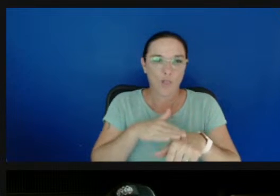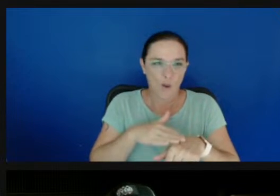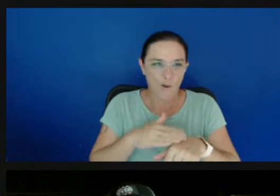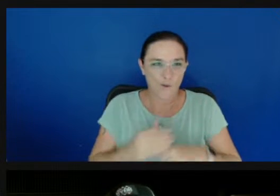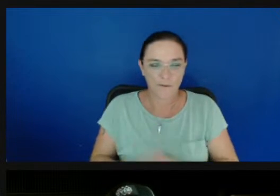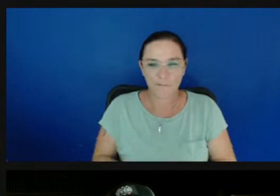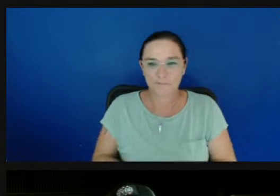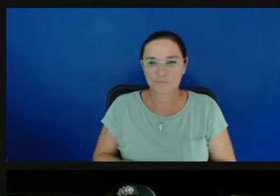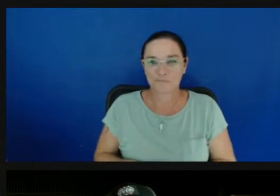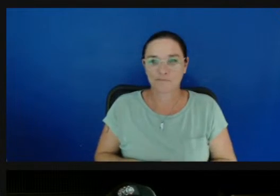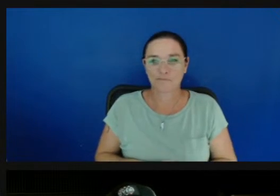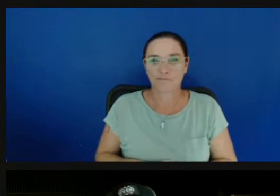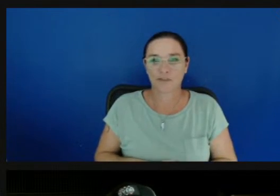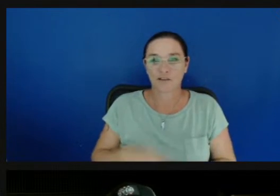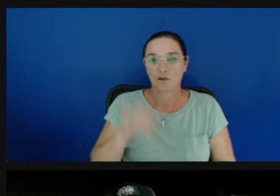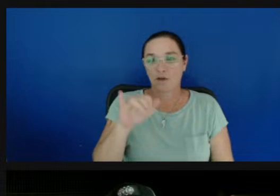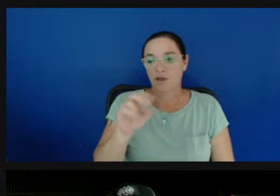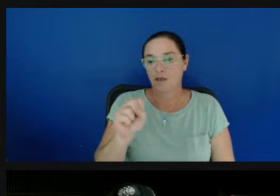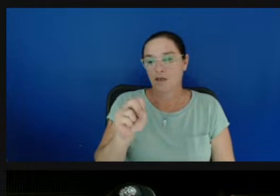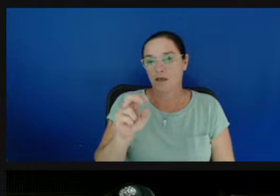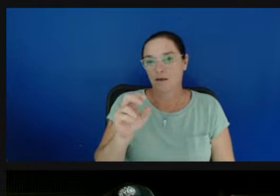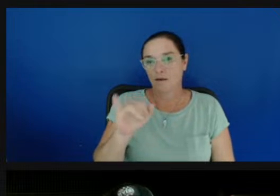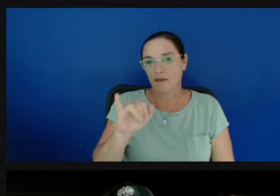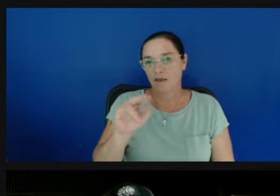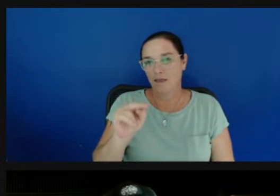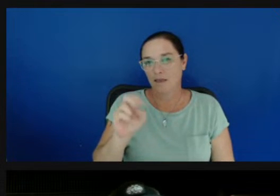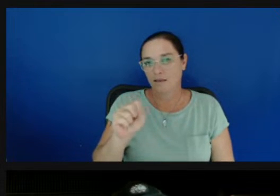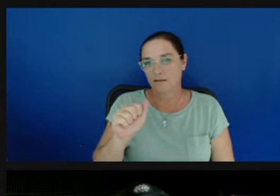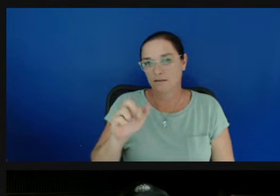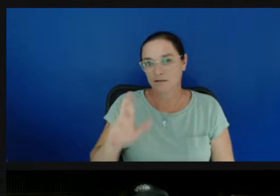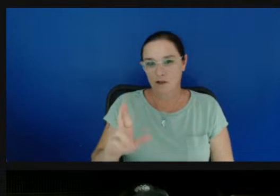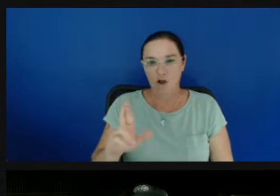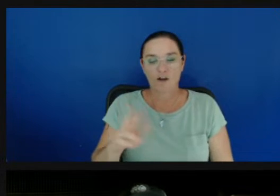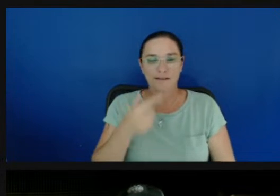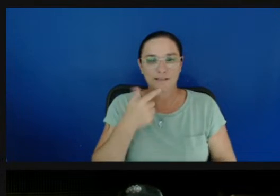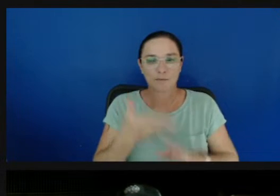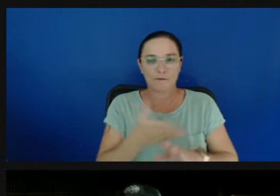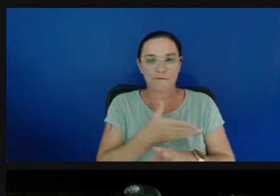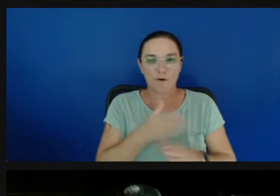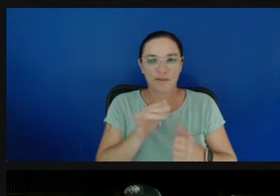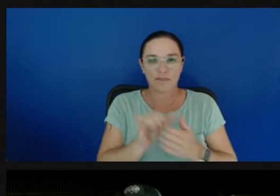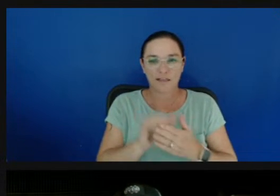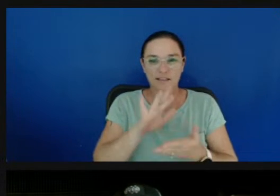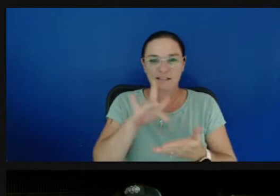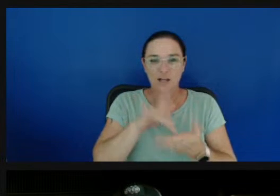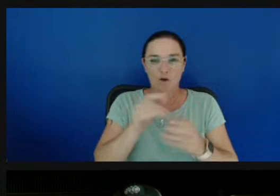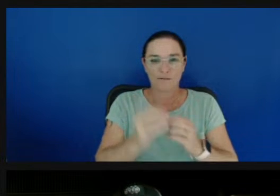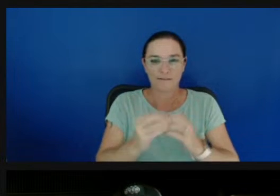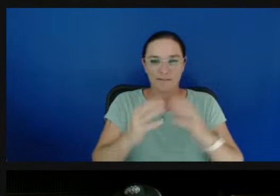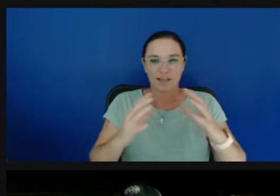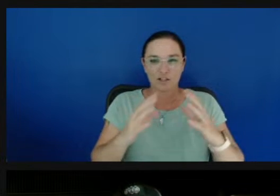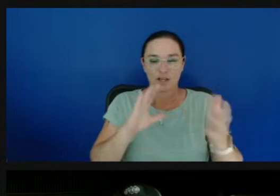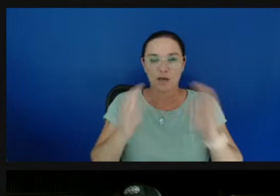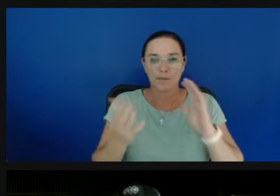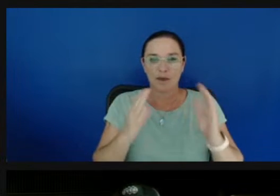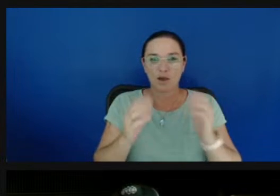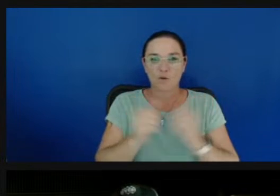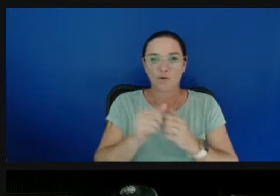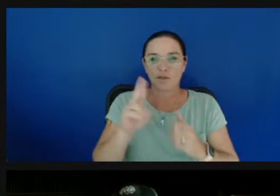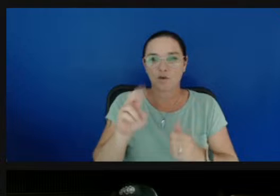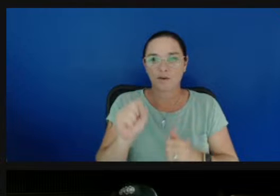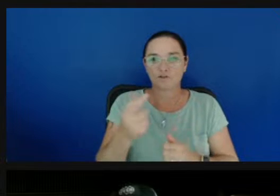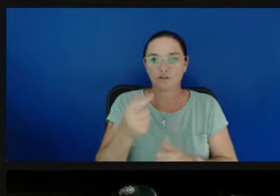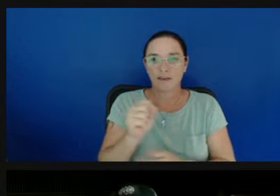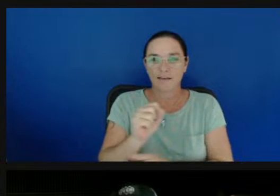Okay, we can look at INSAR. This is from the Mounds project. And as I mentioned before, there's our center of inflation of South Caldera. Let's compare this to what the USGS put out last